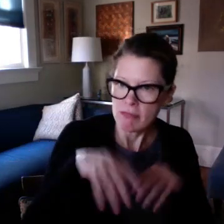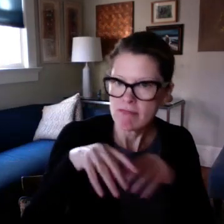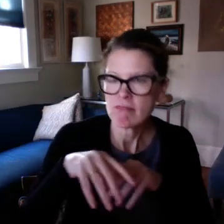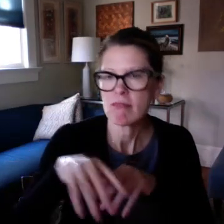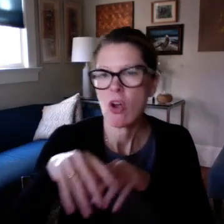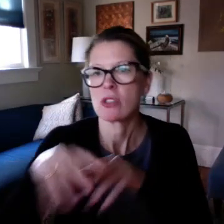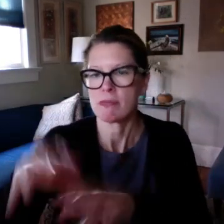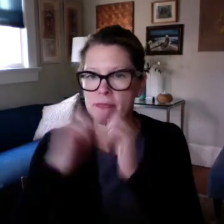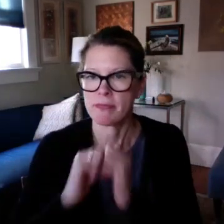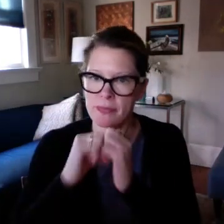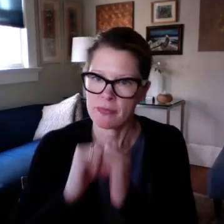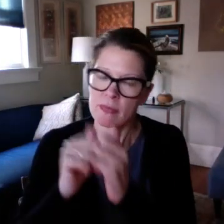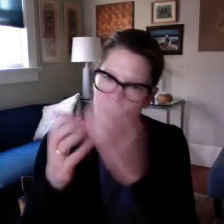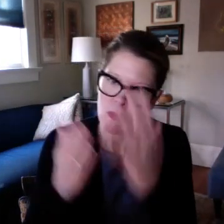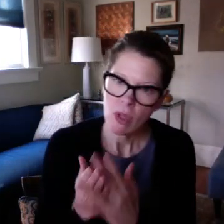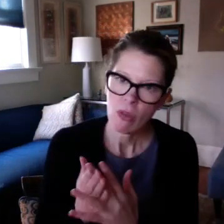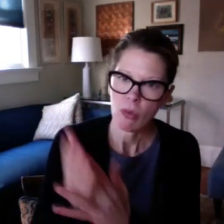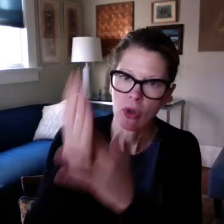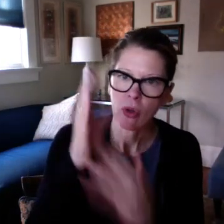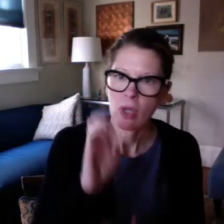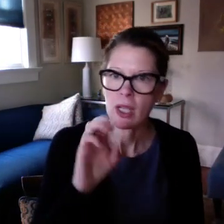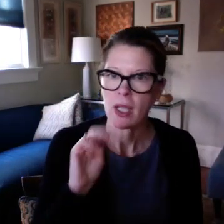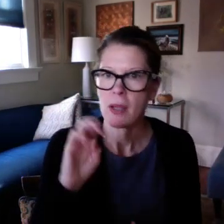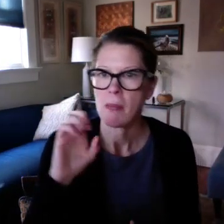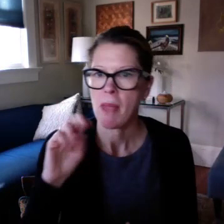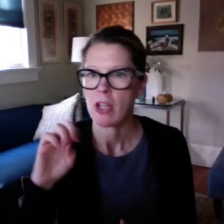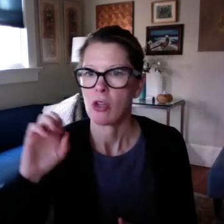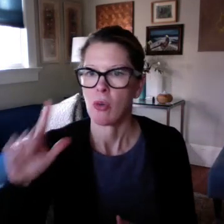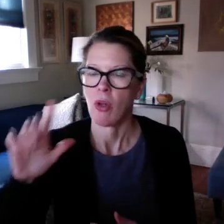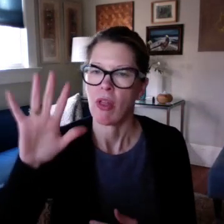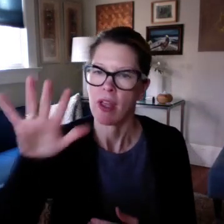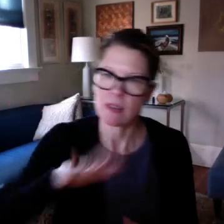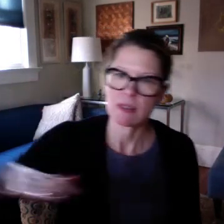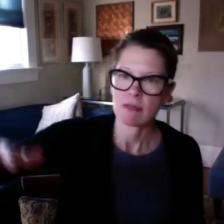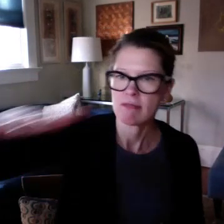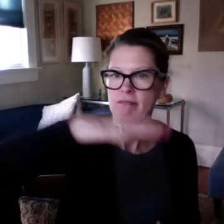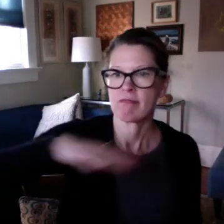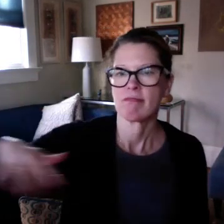We're marching through Emmanuel's ground to